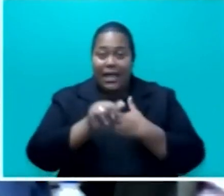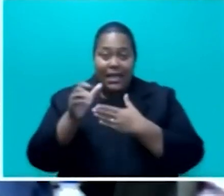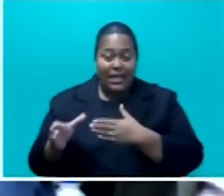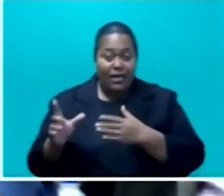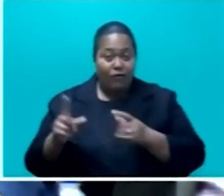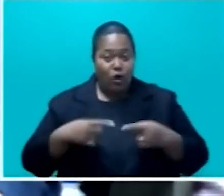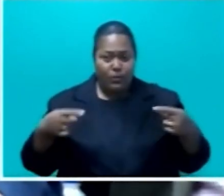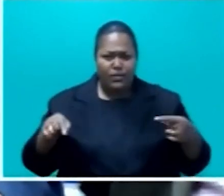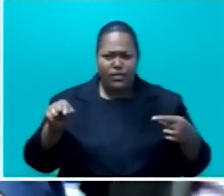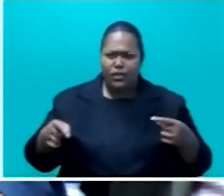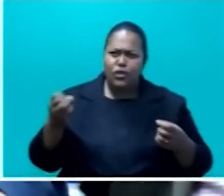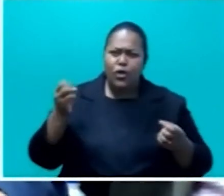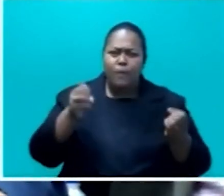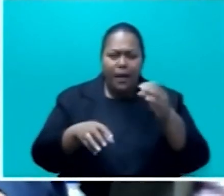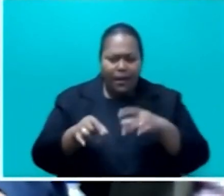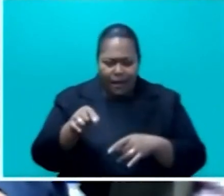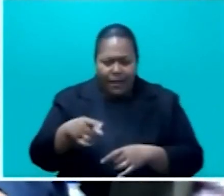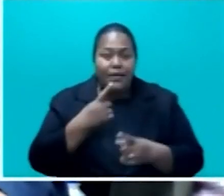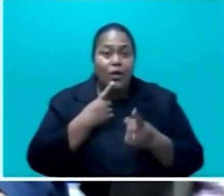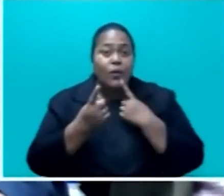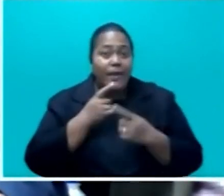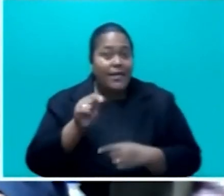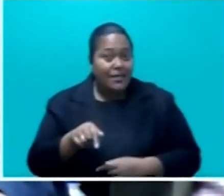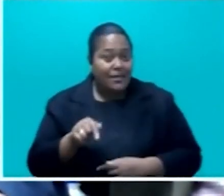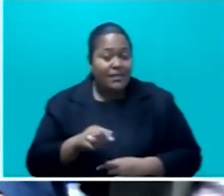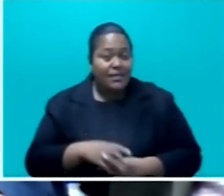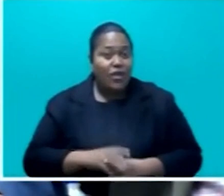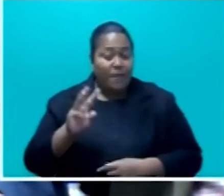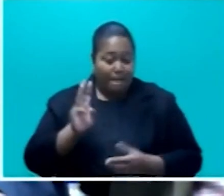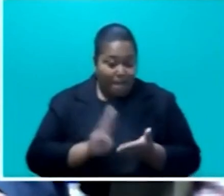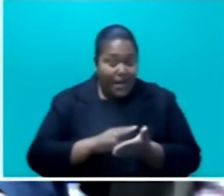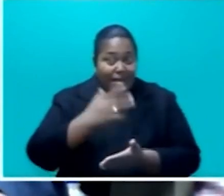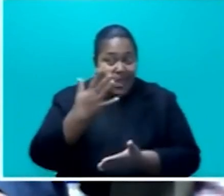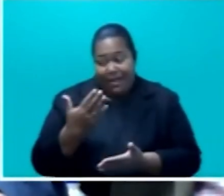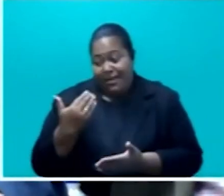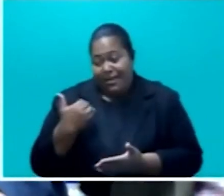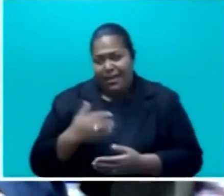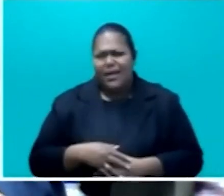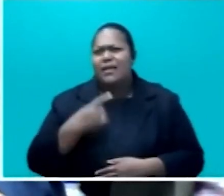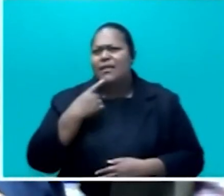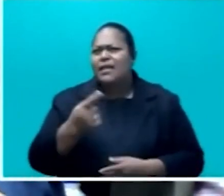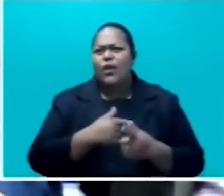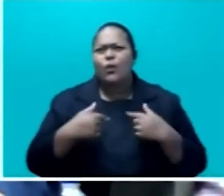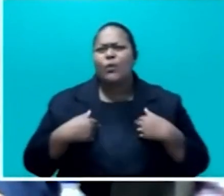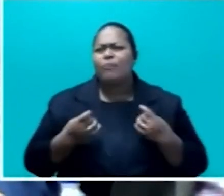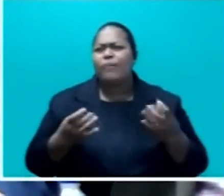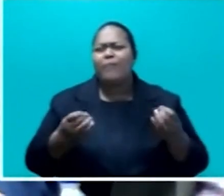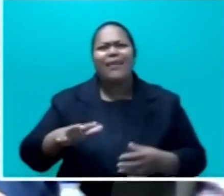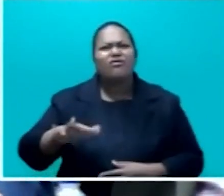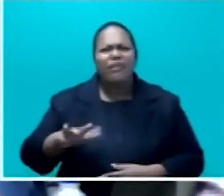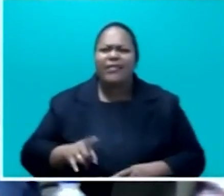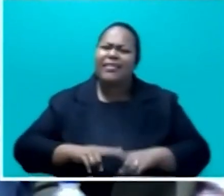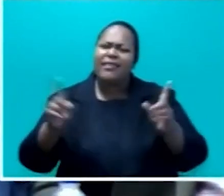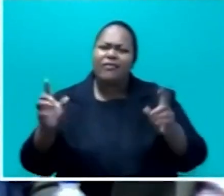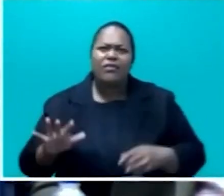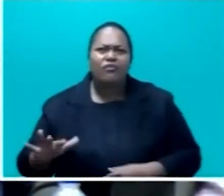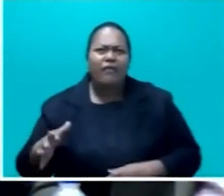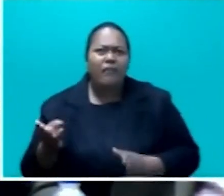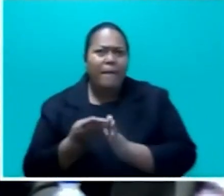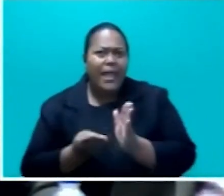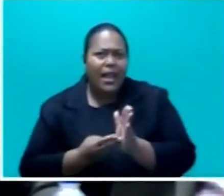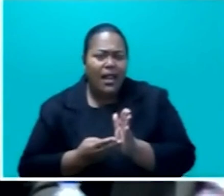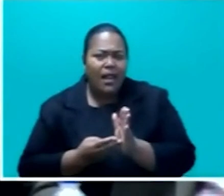contributions before the August House on Monday, 3rd April 2023, had mentioned how we had prepared a different draft bill and following